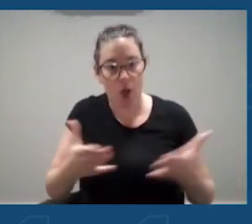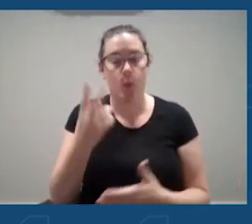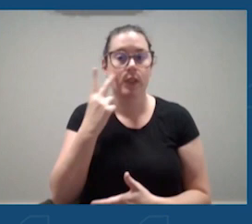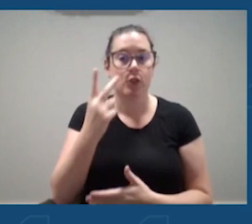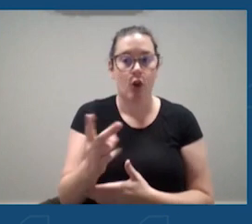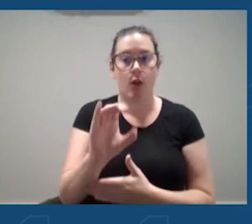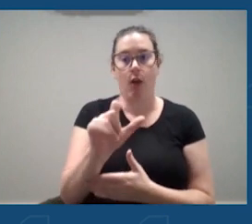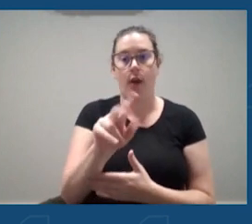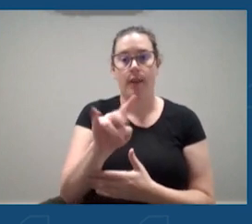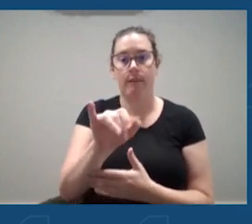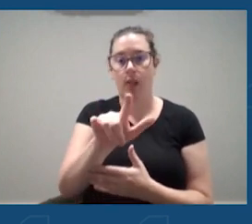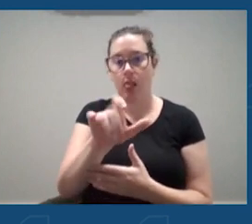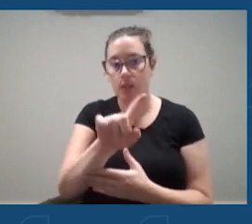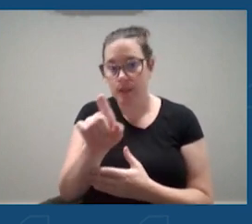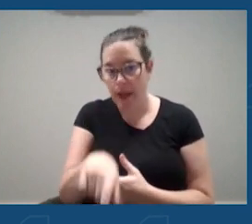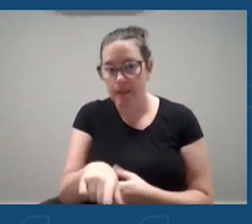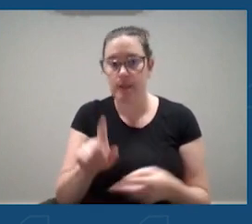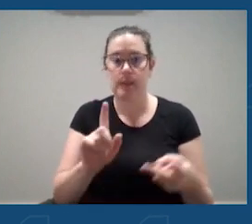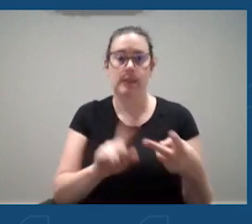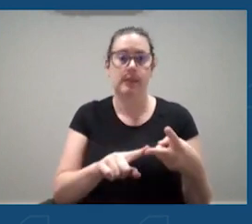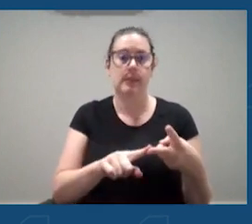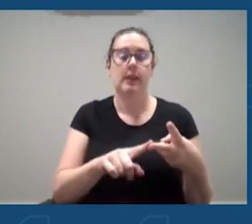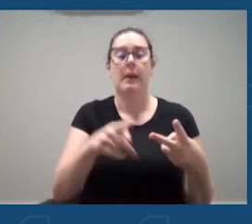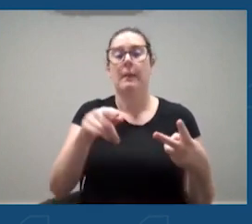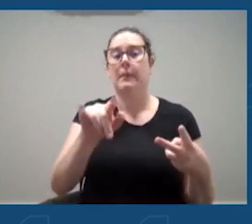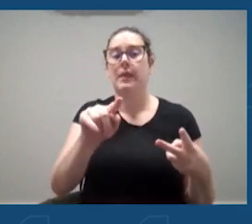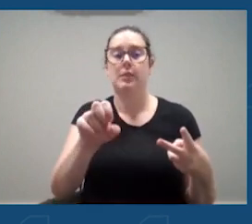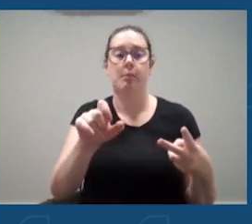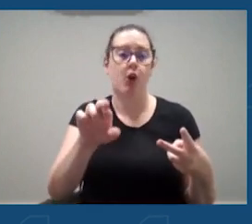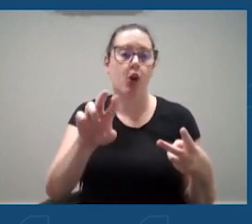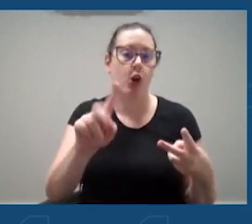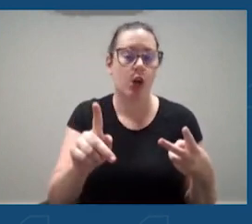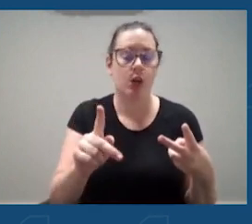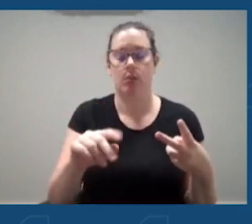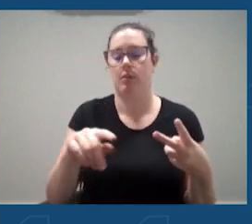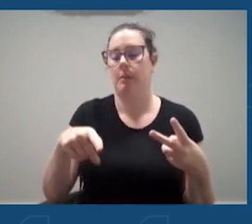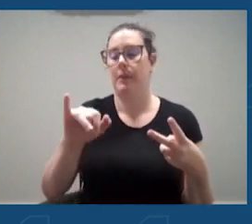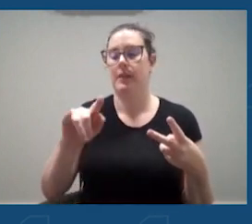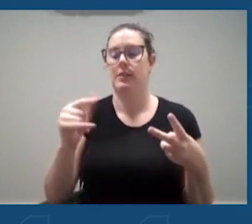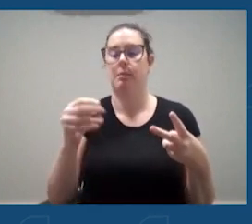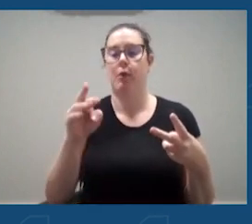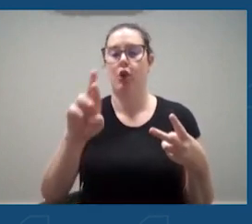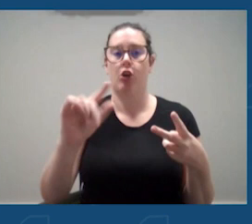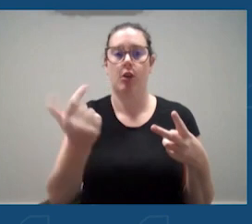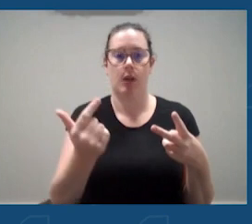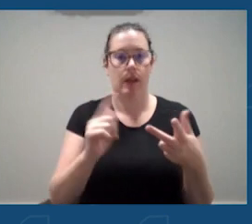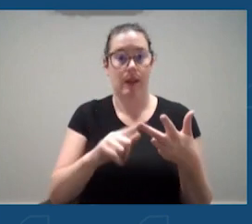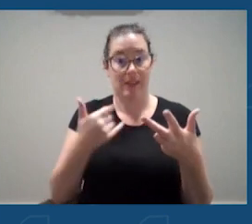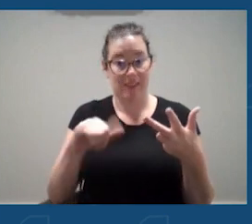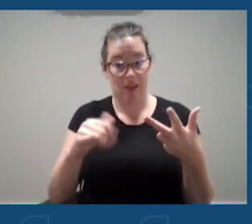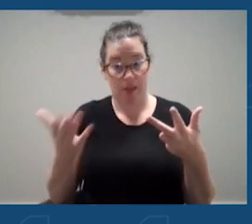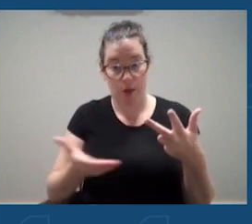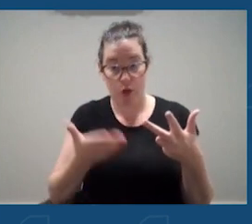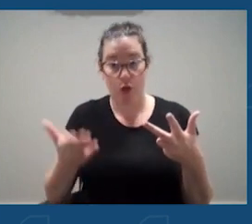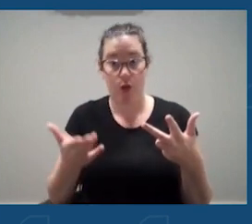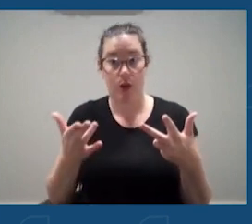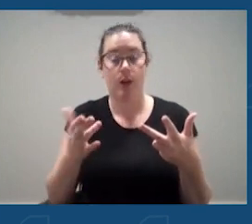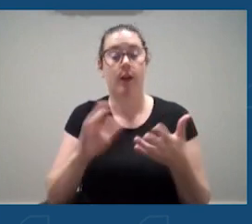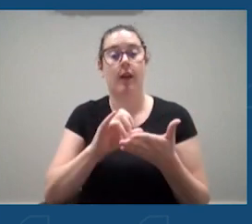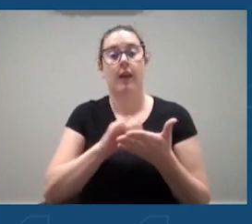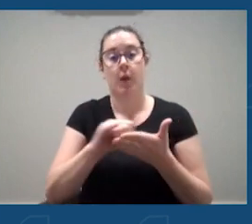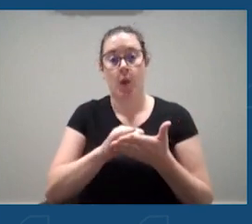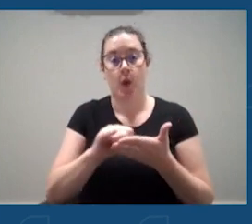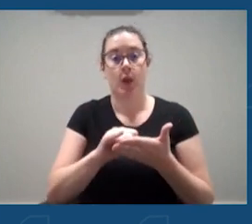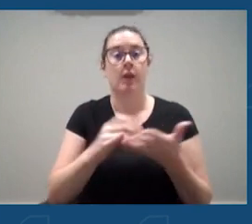Pittsburgh. We saw it in Jersey City, and right here in New York, in Muncie. And then there are the other forms